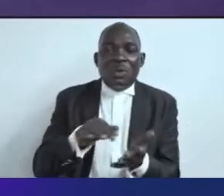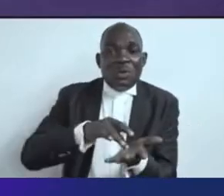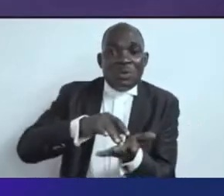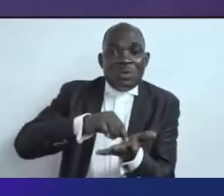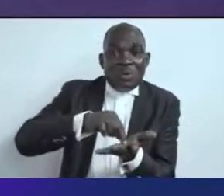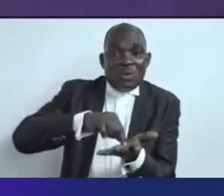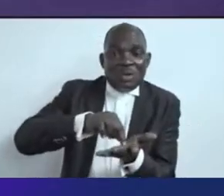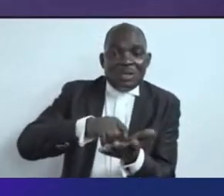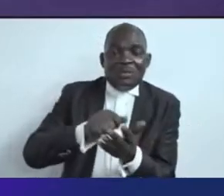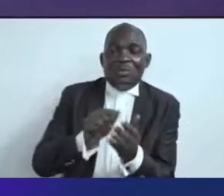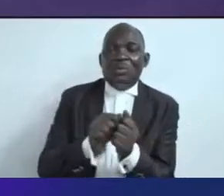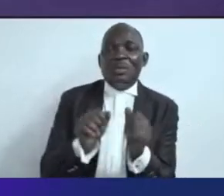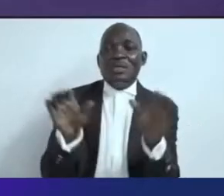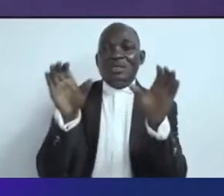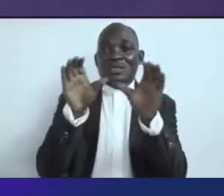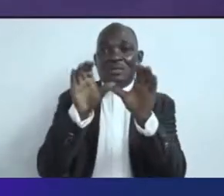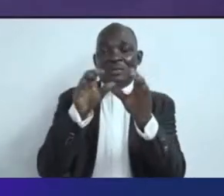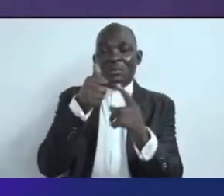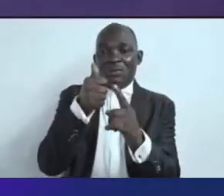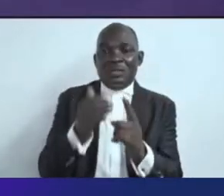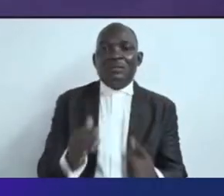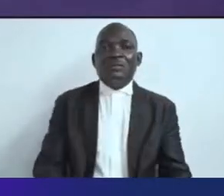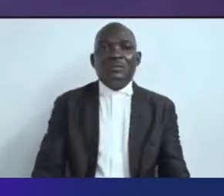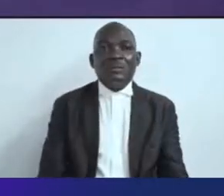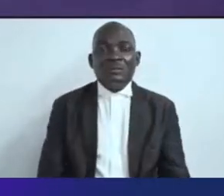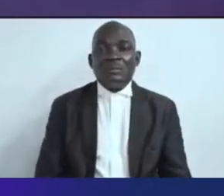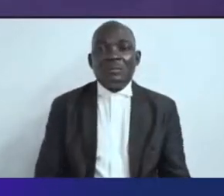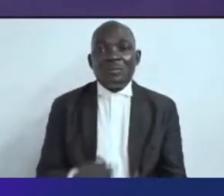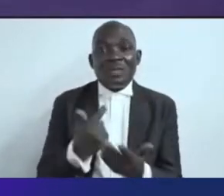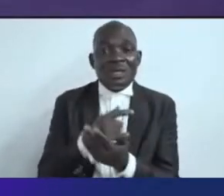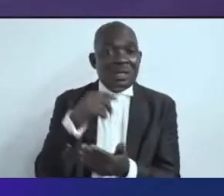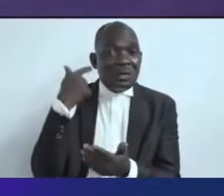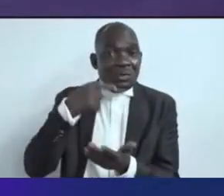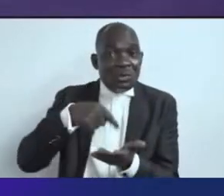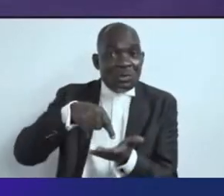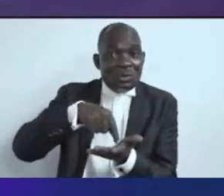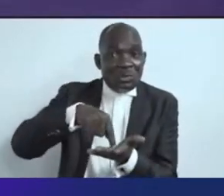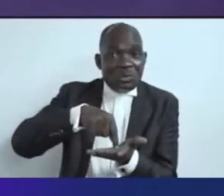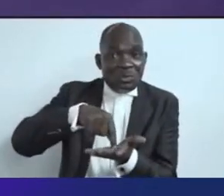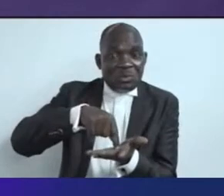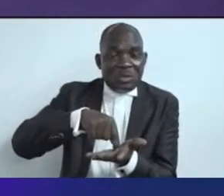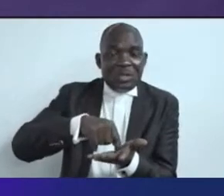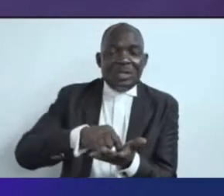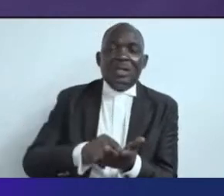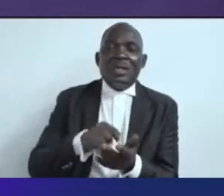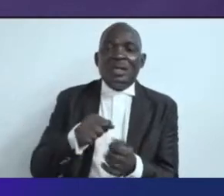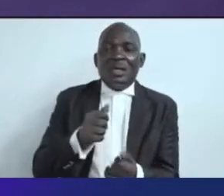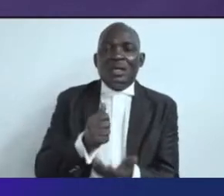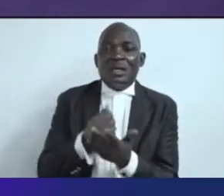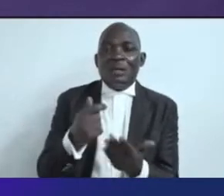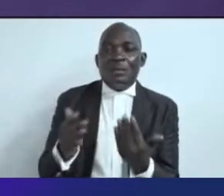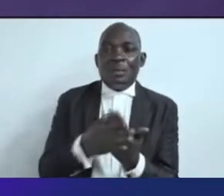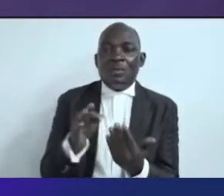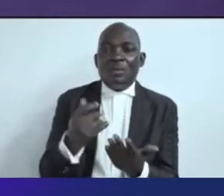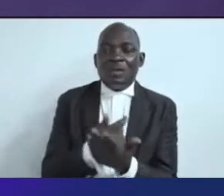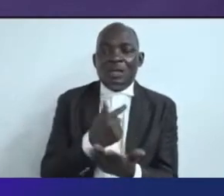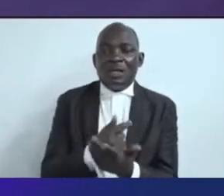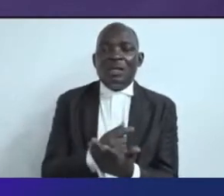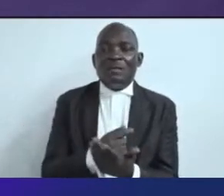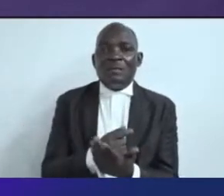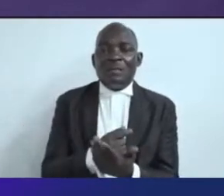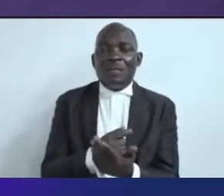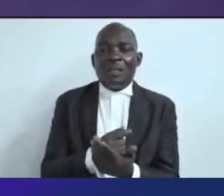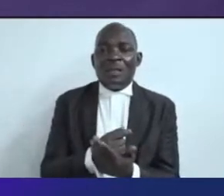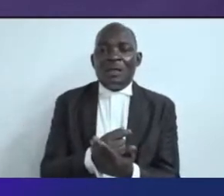and a certificate of ownership. The Ghana gold coin enables the Bank of Ghana to mop up extra